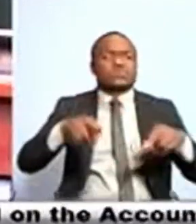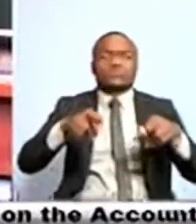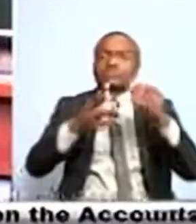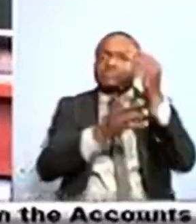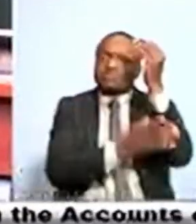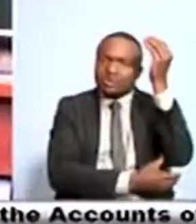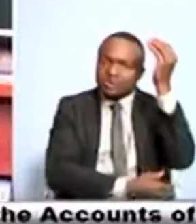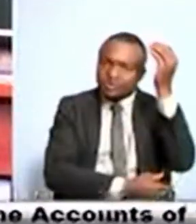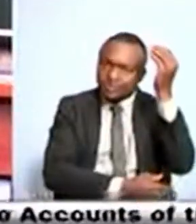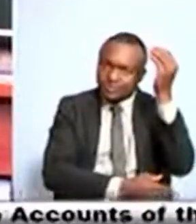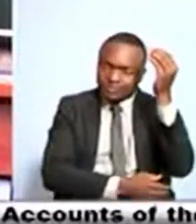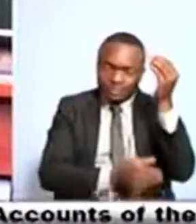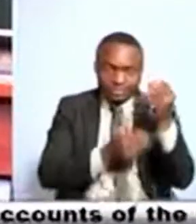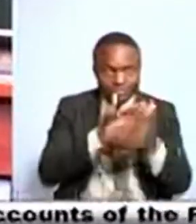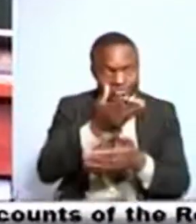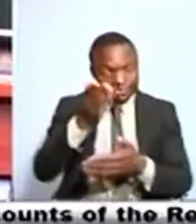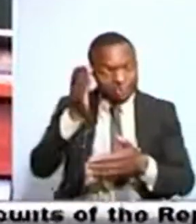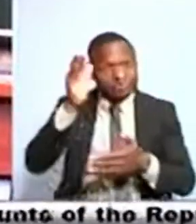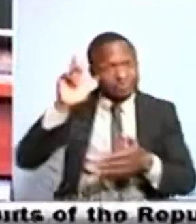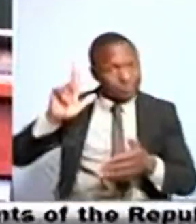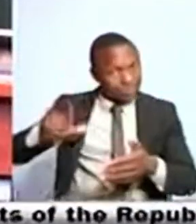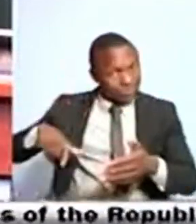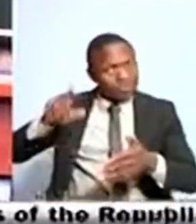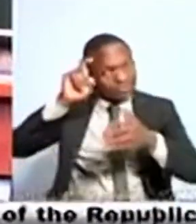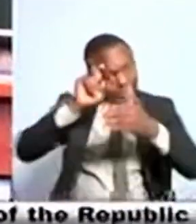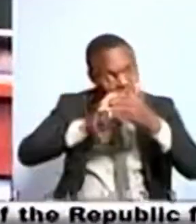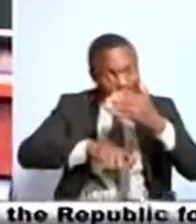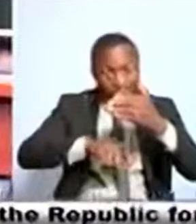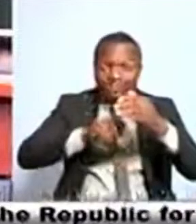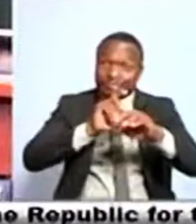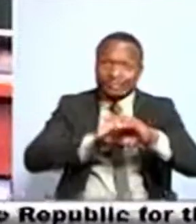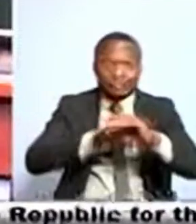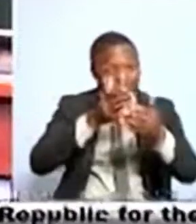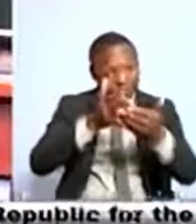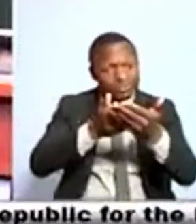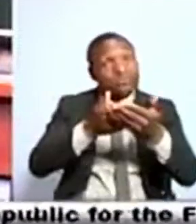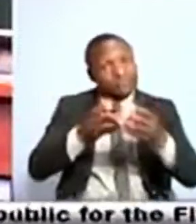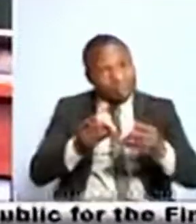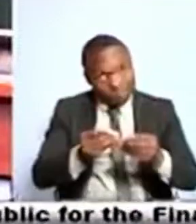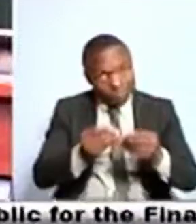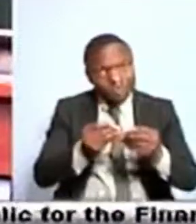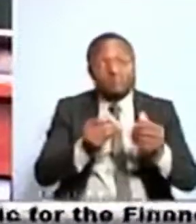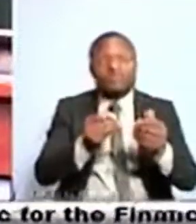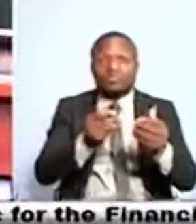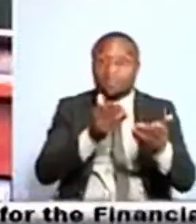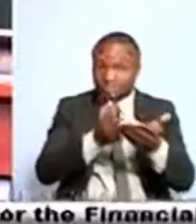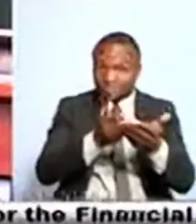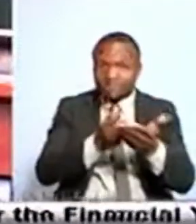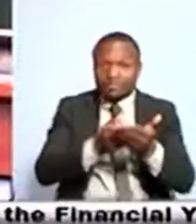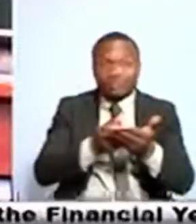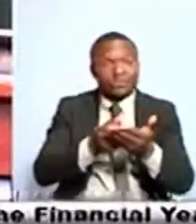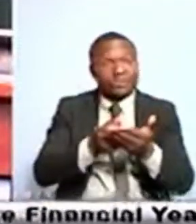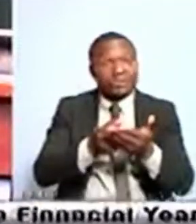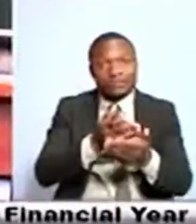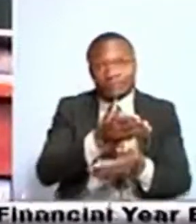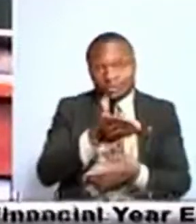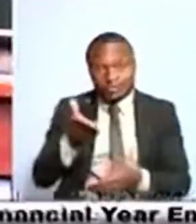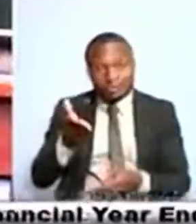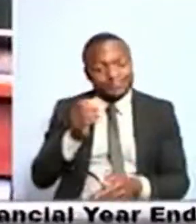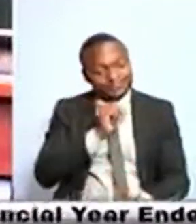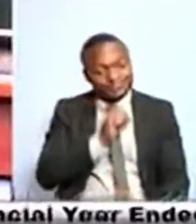too costly at that particular time. So with this, Madam Speaker, I sympathize with the Public Accounts